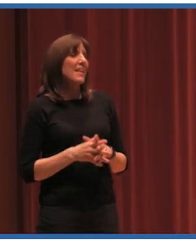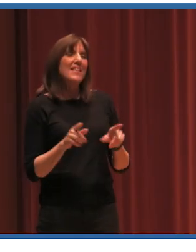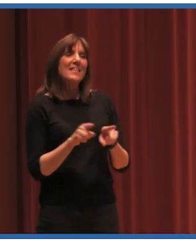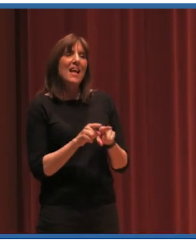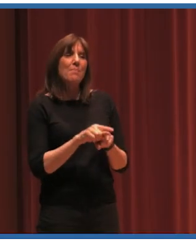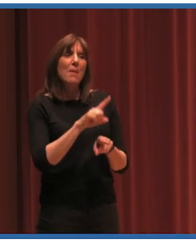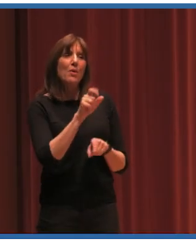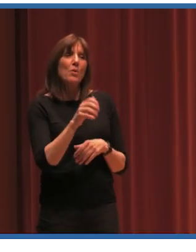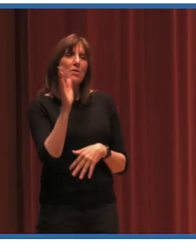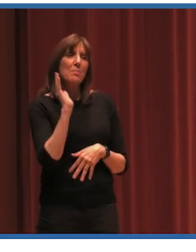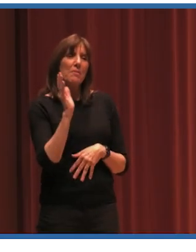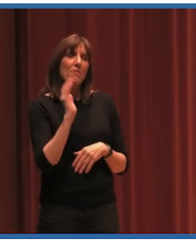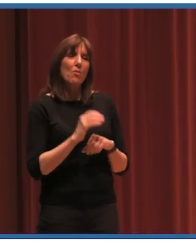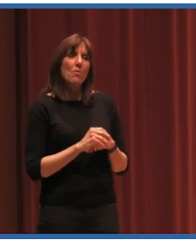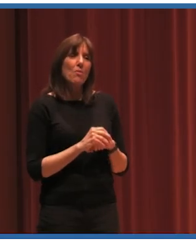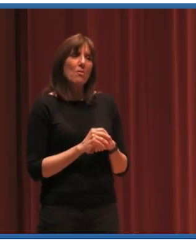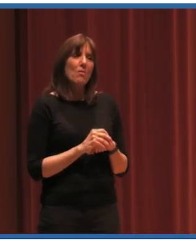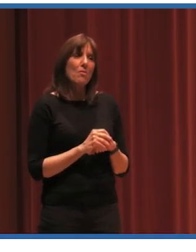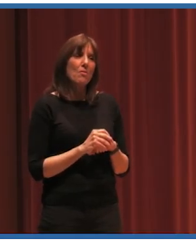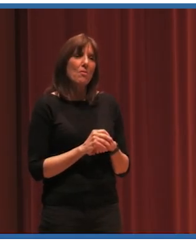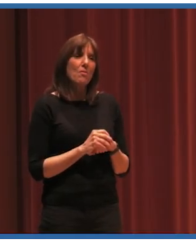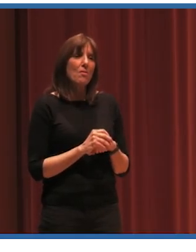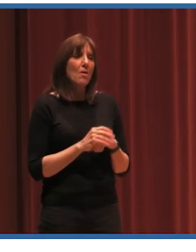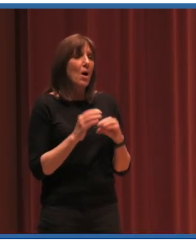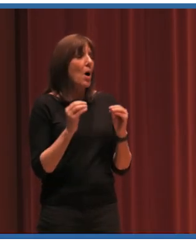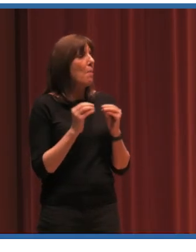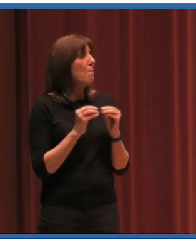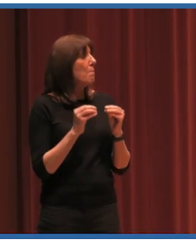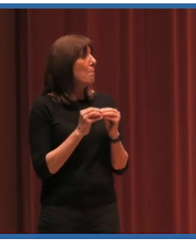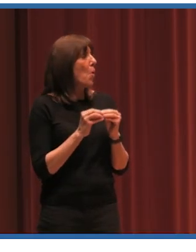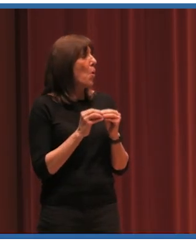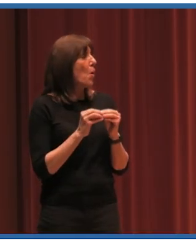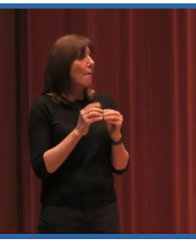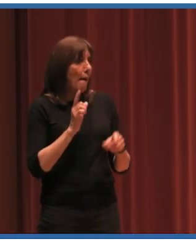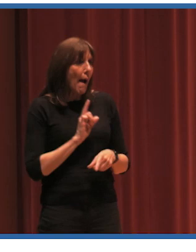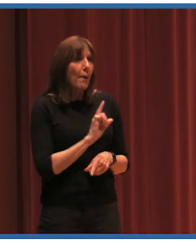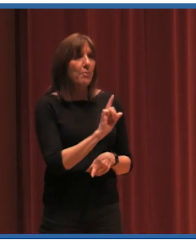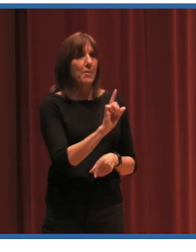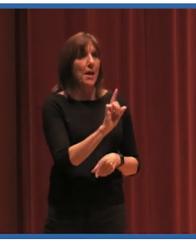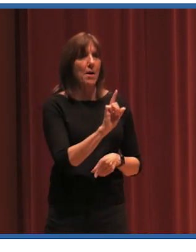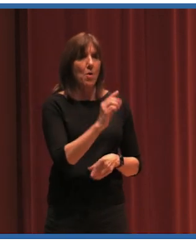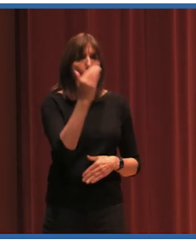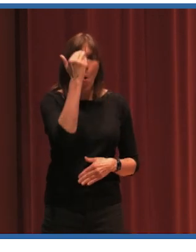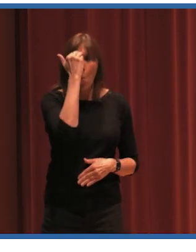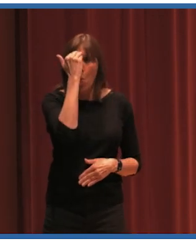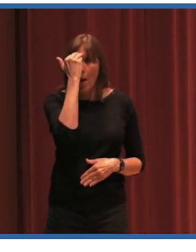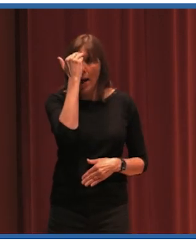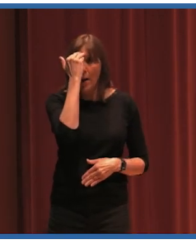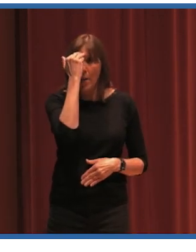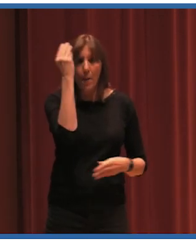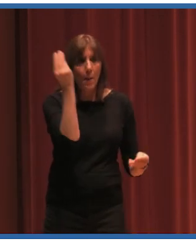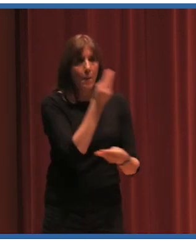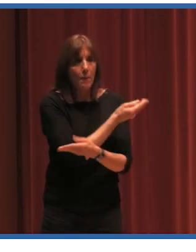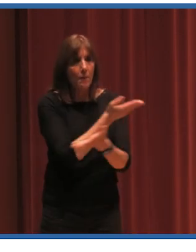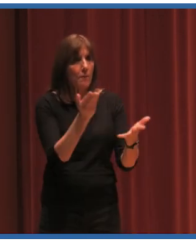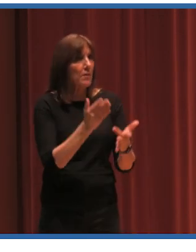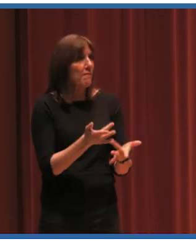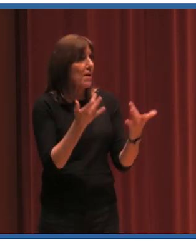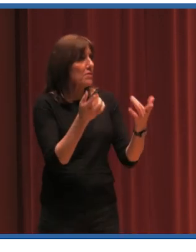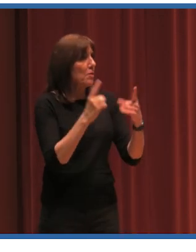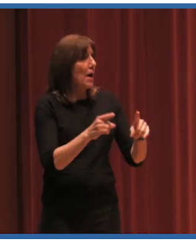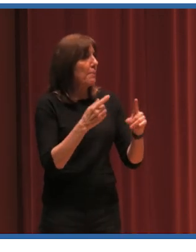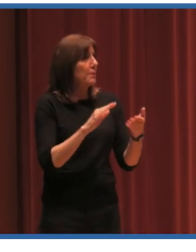just being out at more events, being more aware of the events going on in the